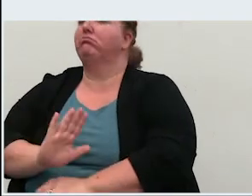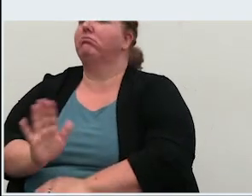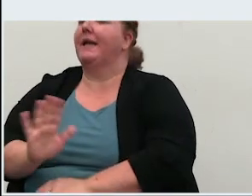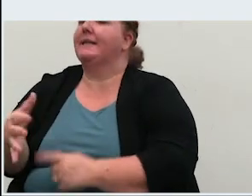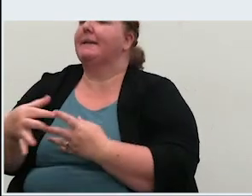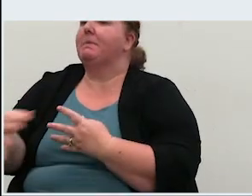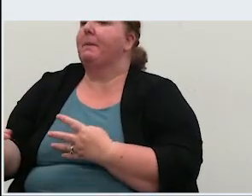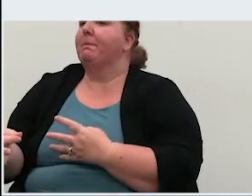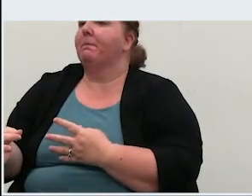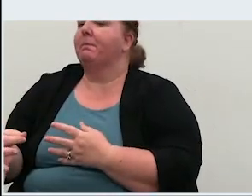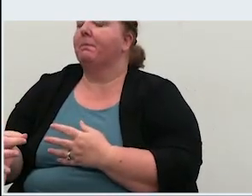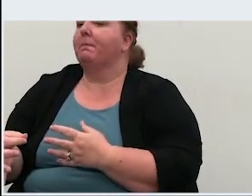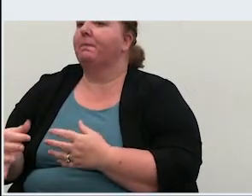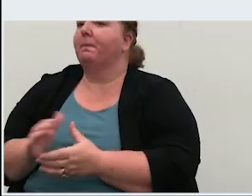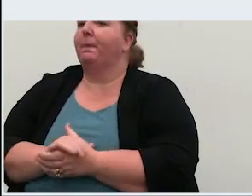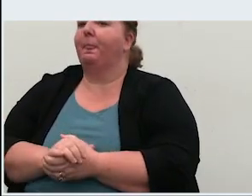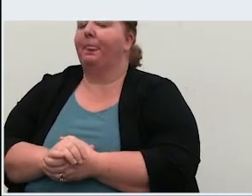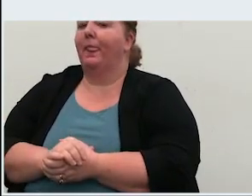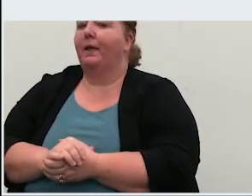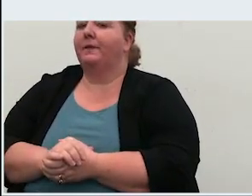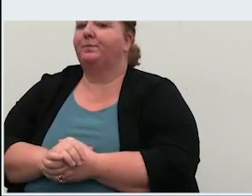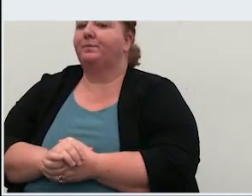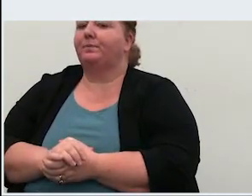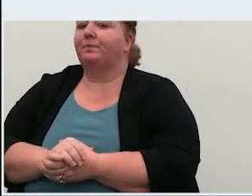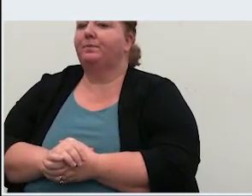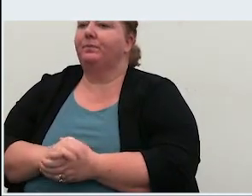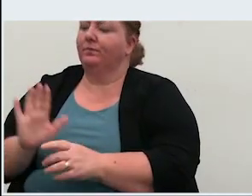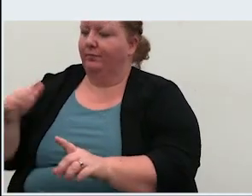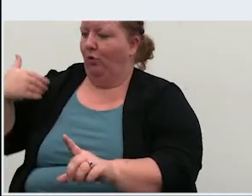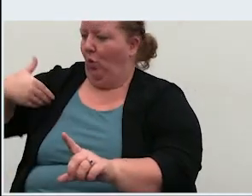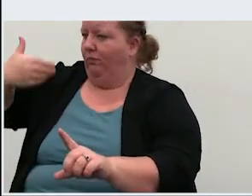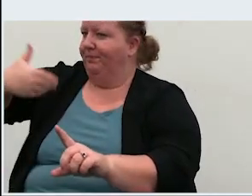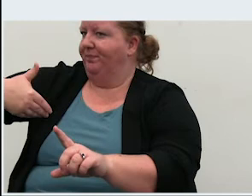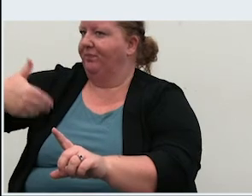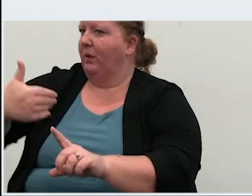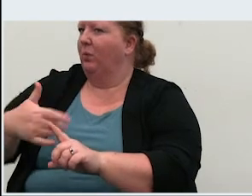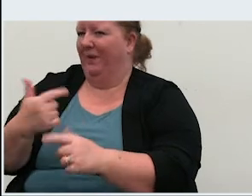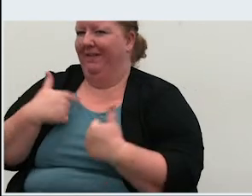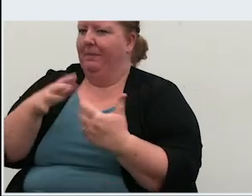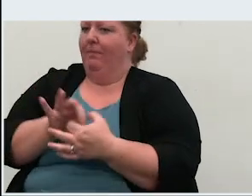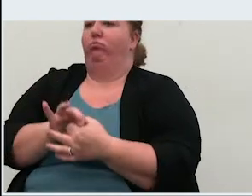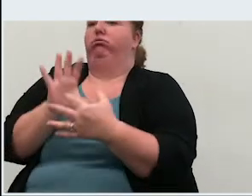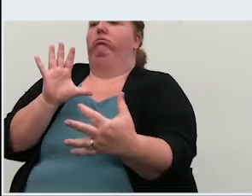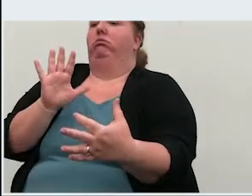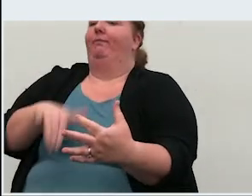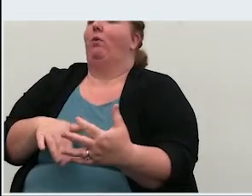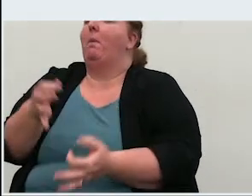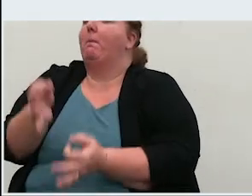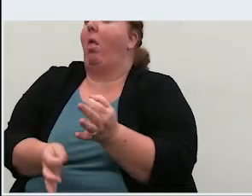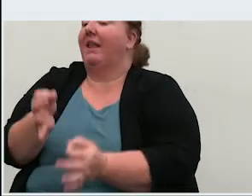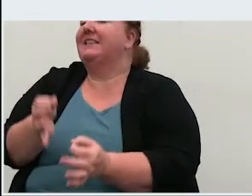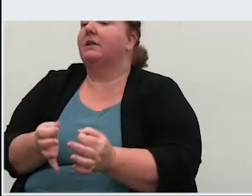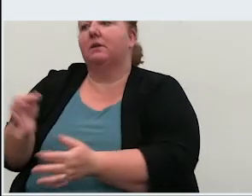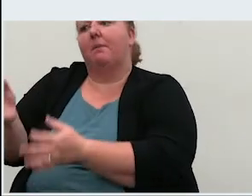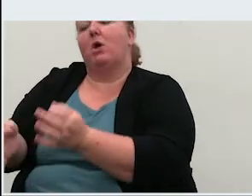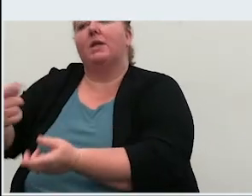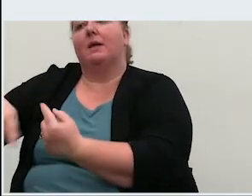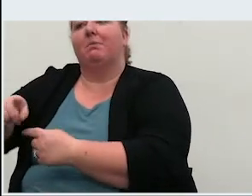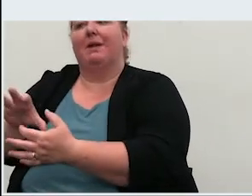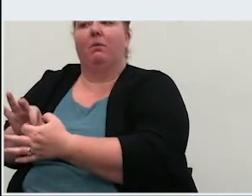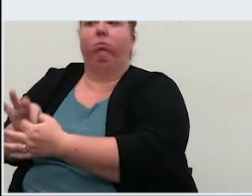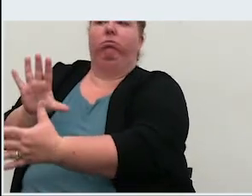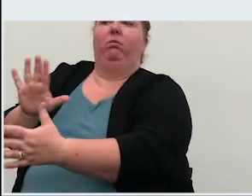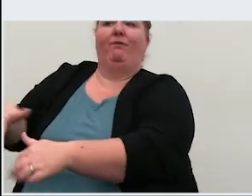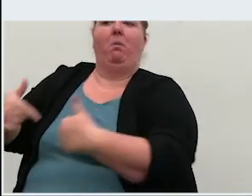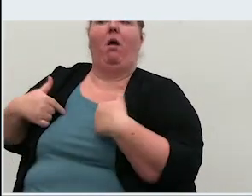symptom, because for a long time, we've been quite disengaged from politics, and politicians have been quite disengaged